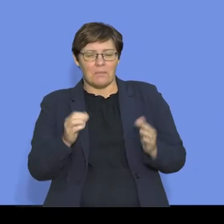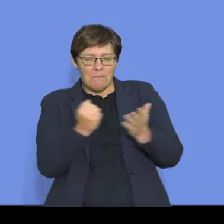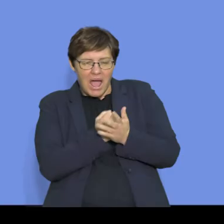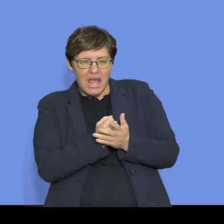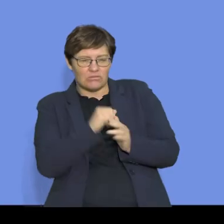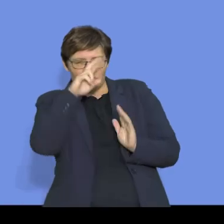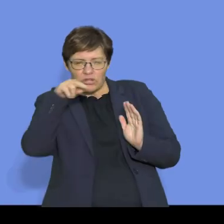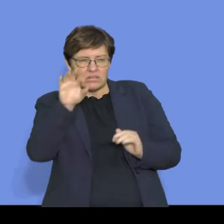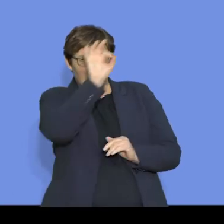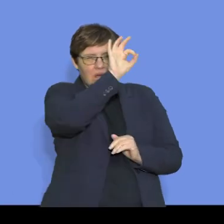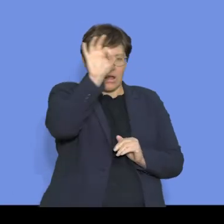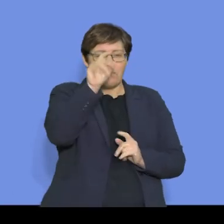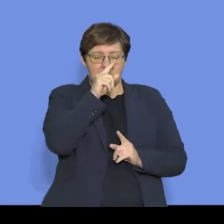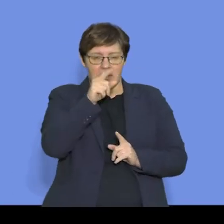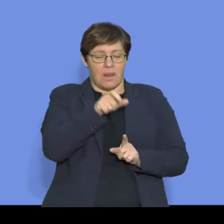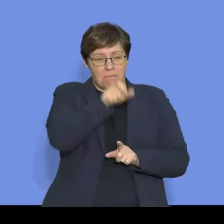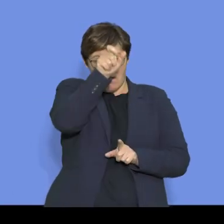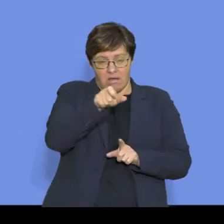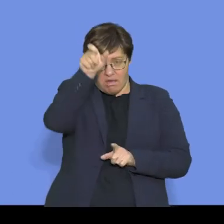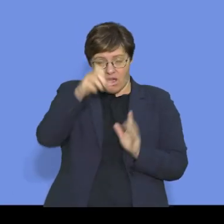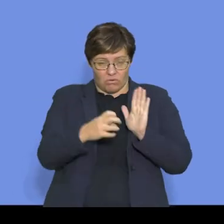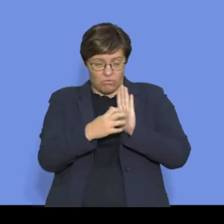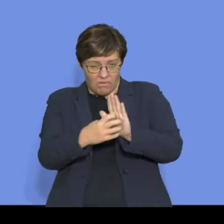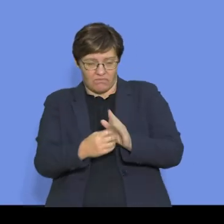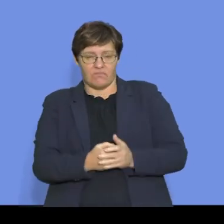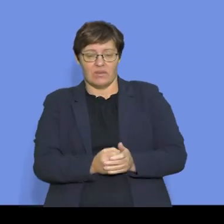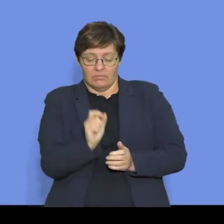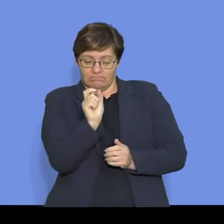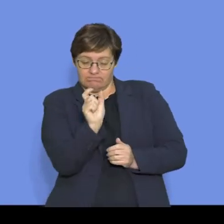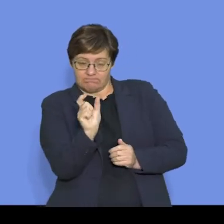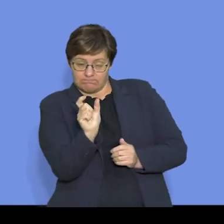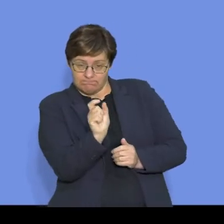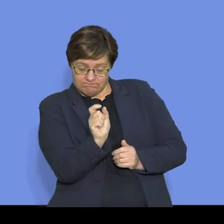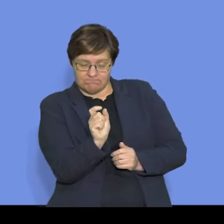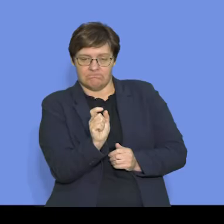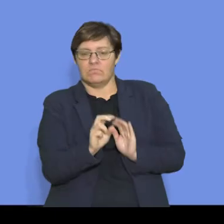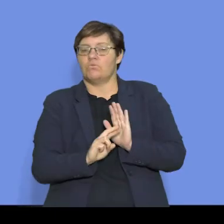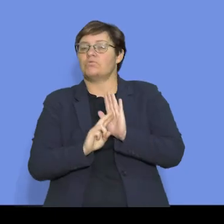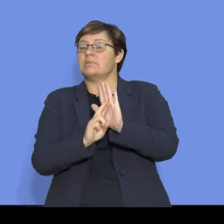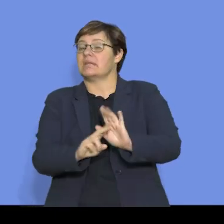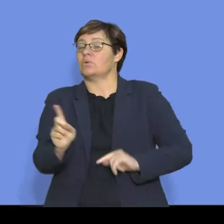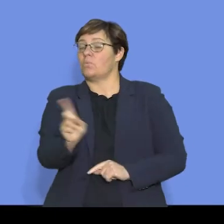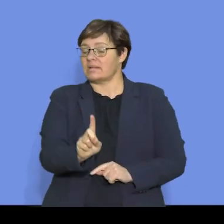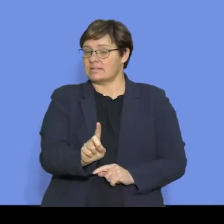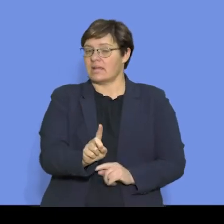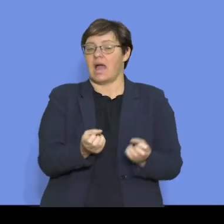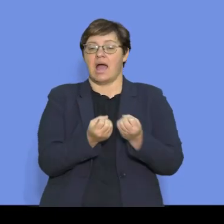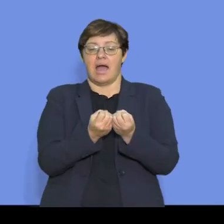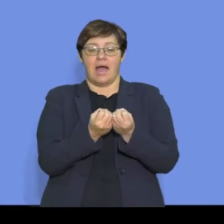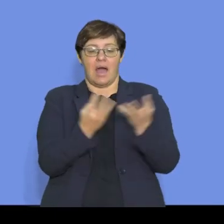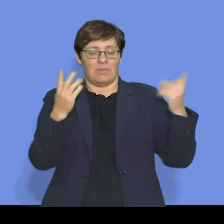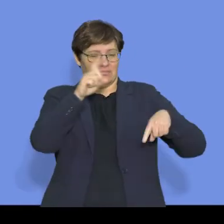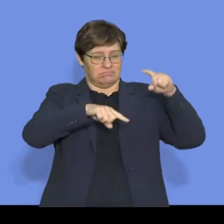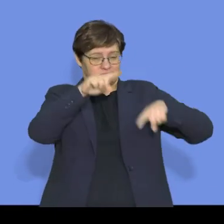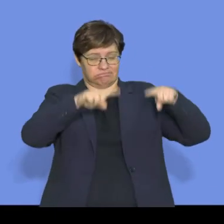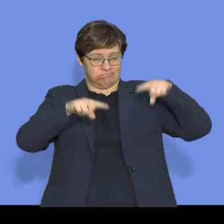it's a bar graph, and the thickness of the bars represent the number of different